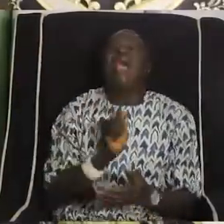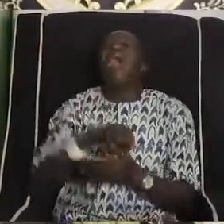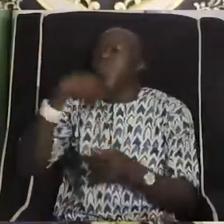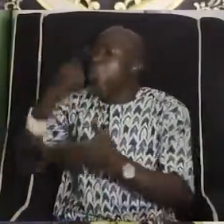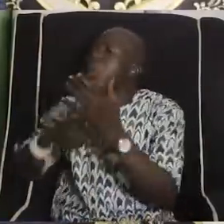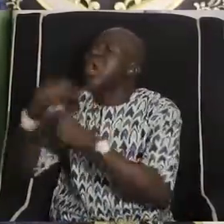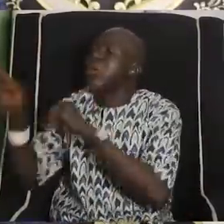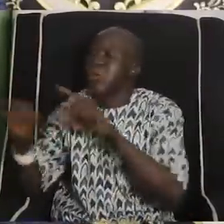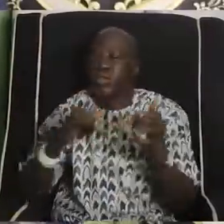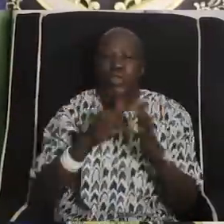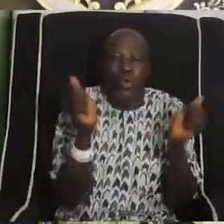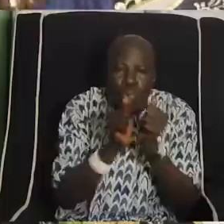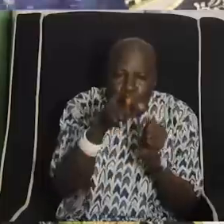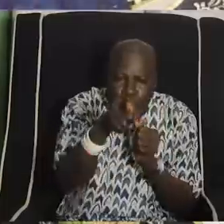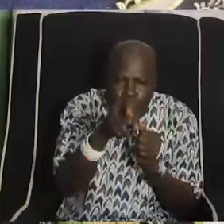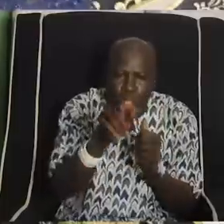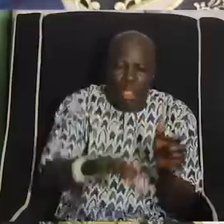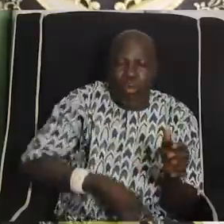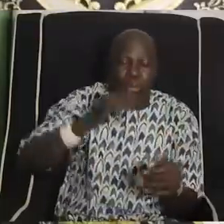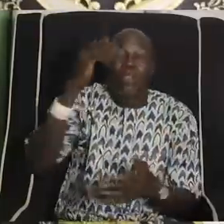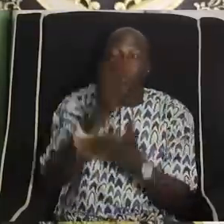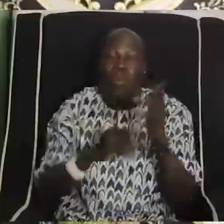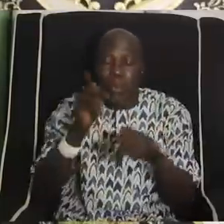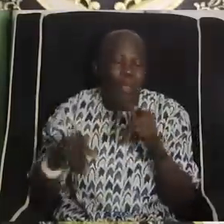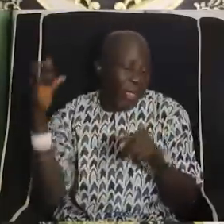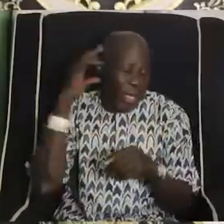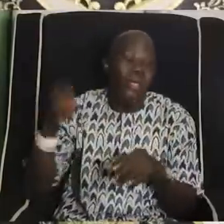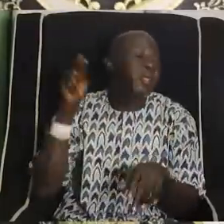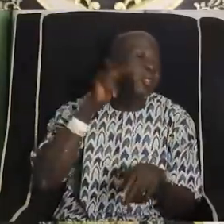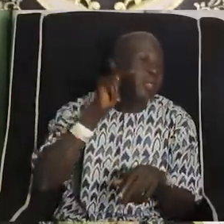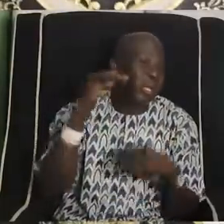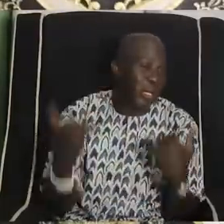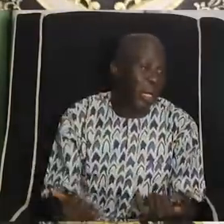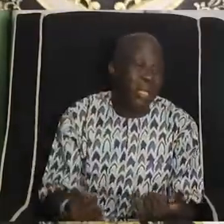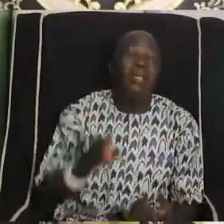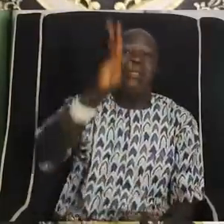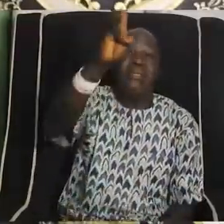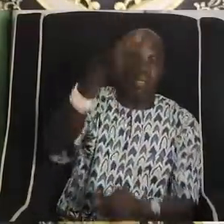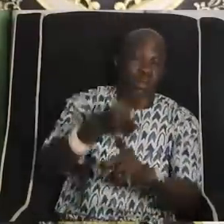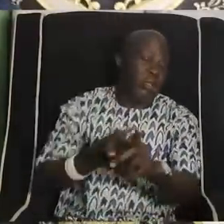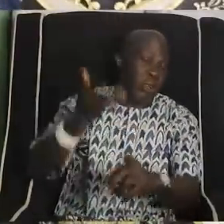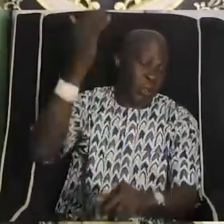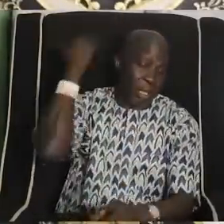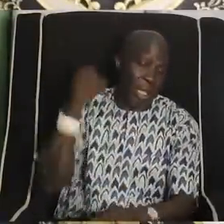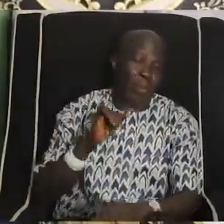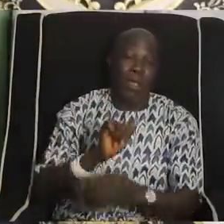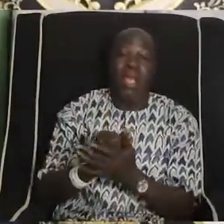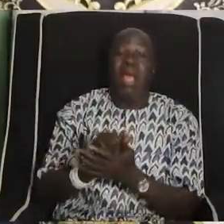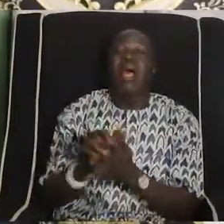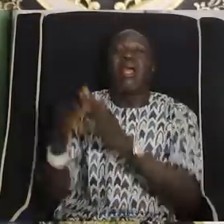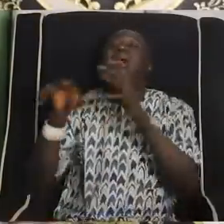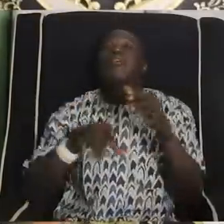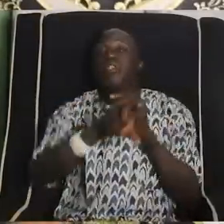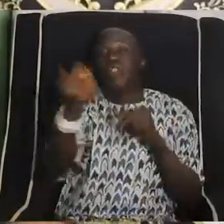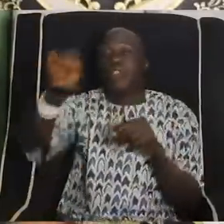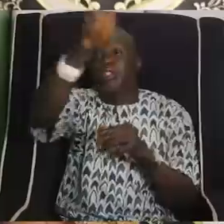been destined with you, some people are hearing me in Nigeria. 6 months to this time. America, Canada,